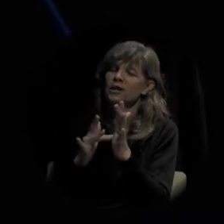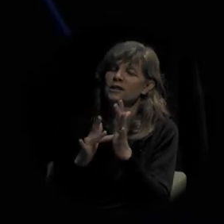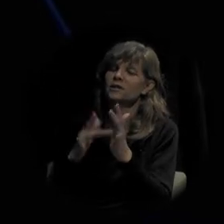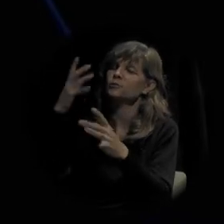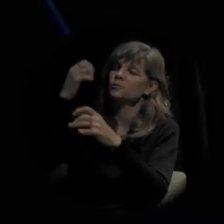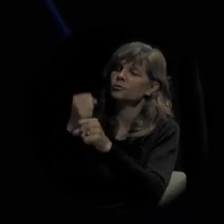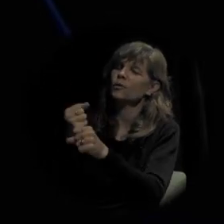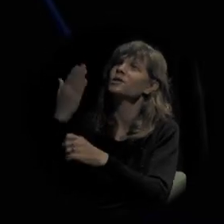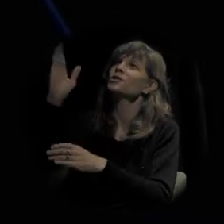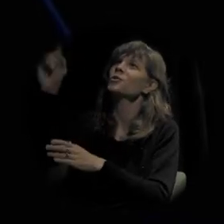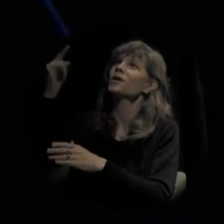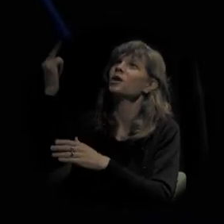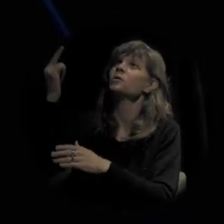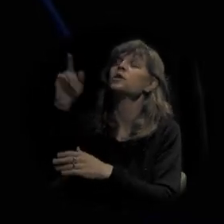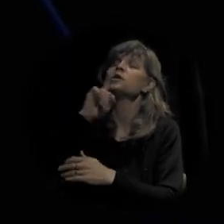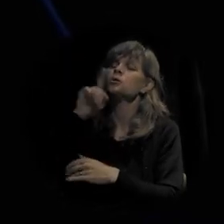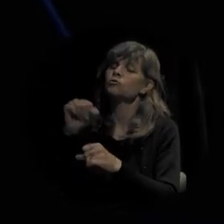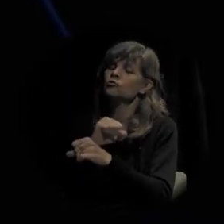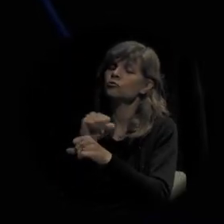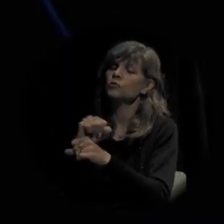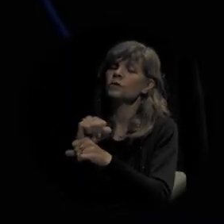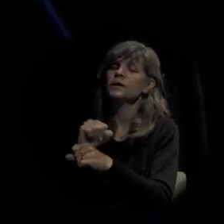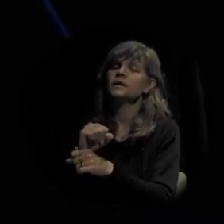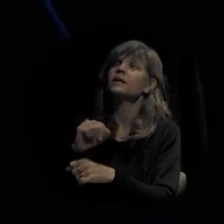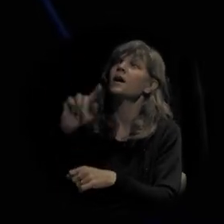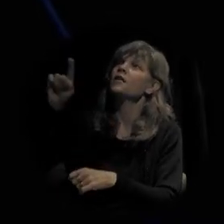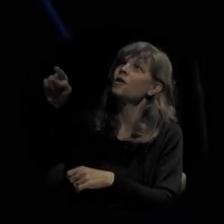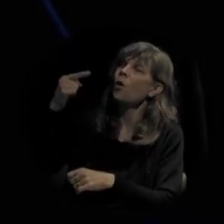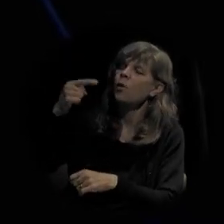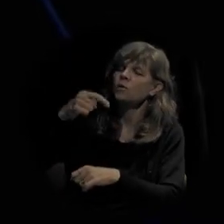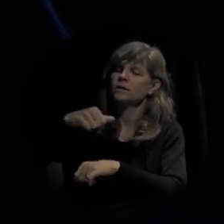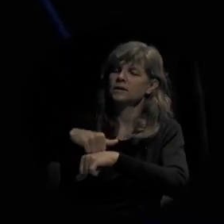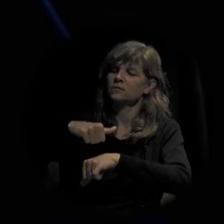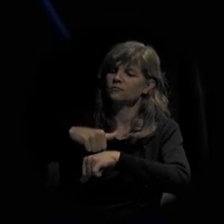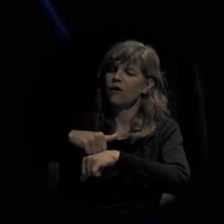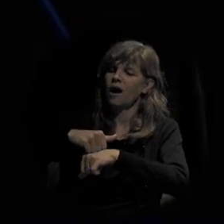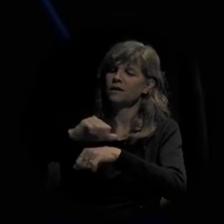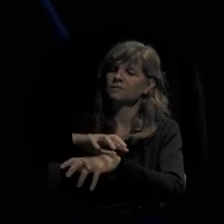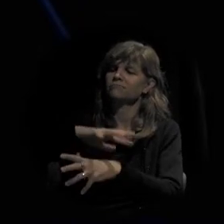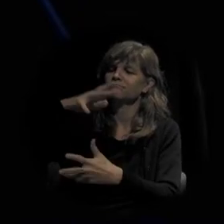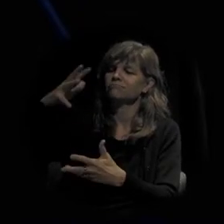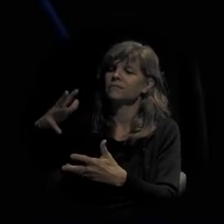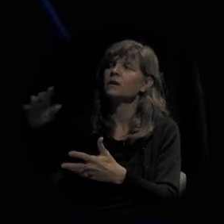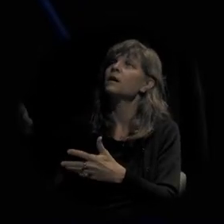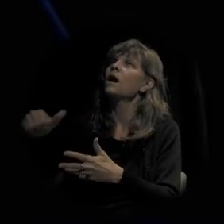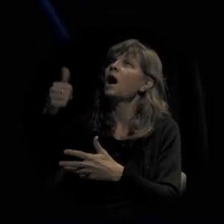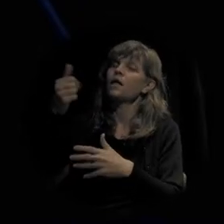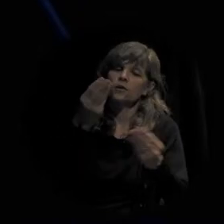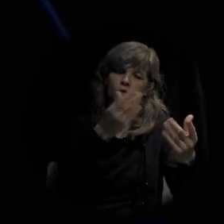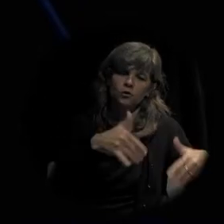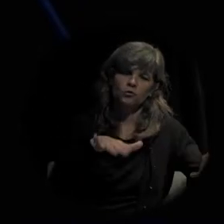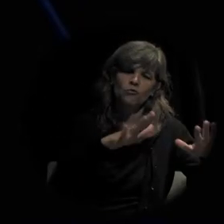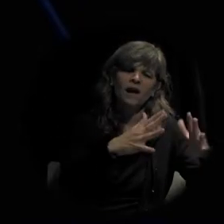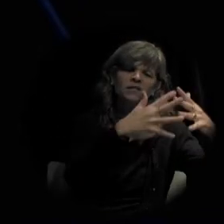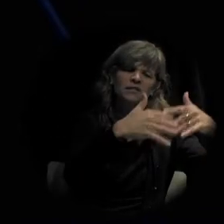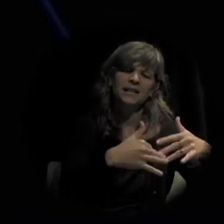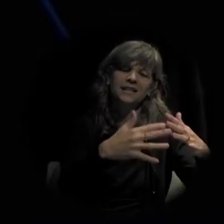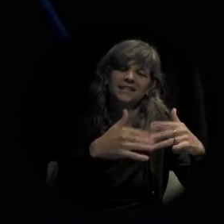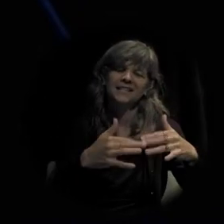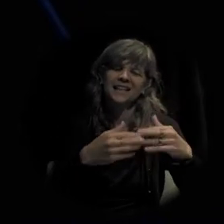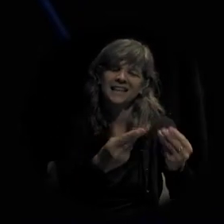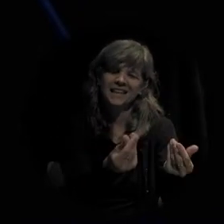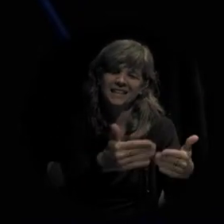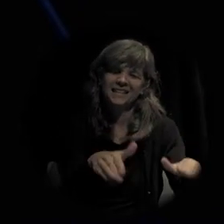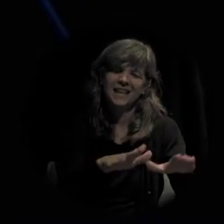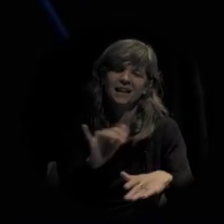You truly are the only solid rock. All other ground is sinking sand, as the song says. Thank you